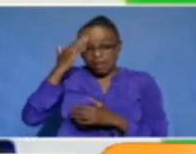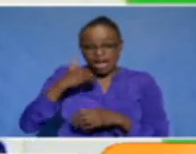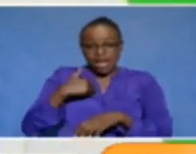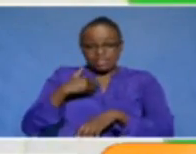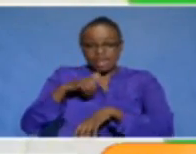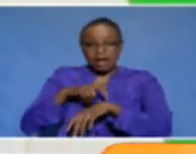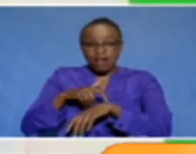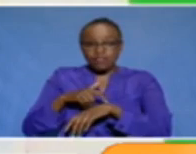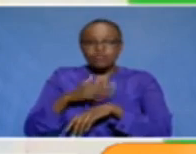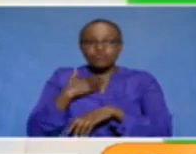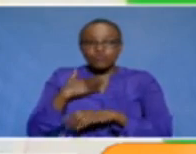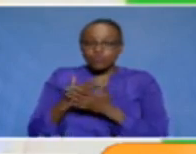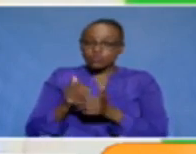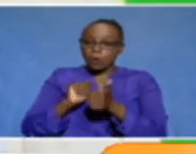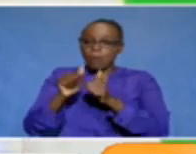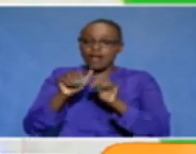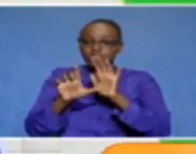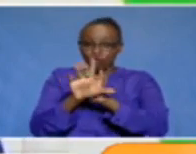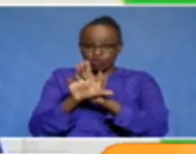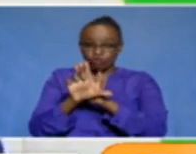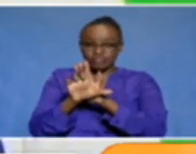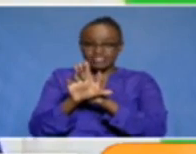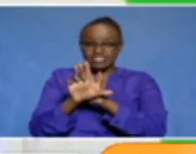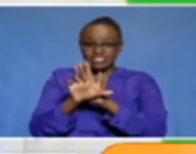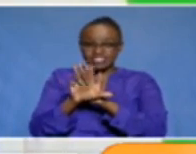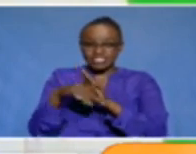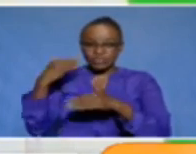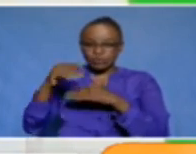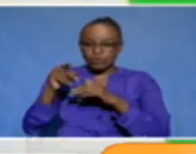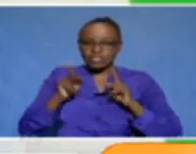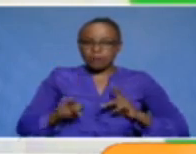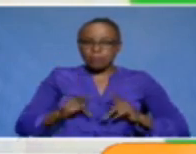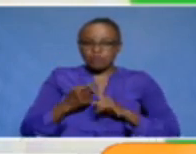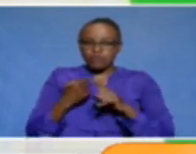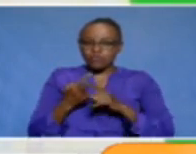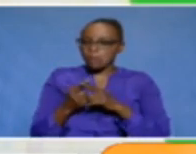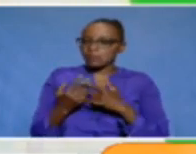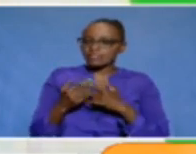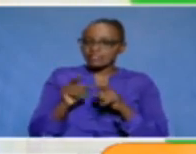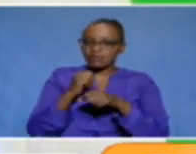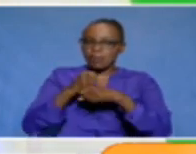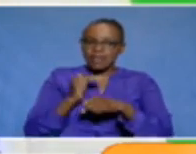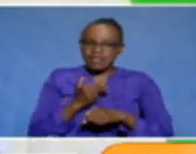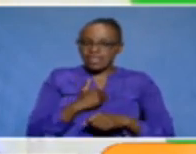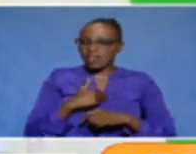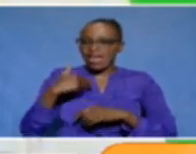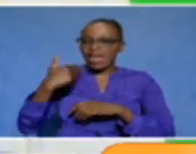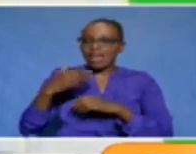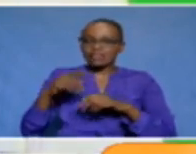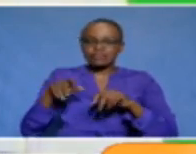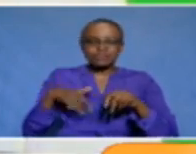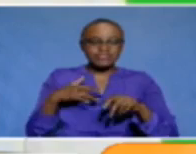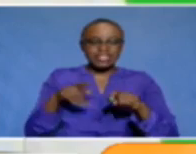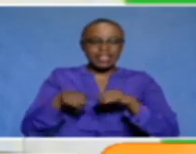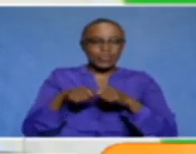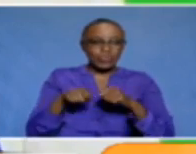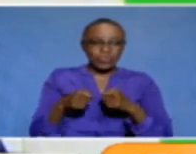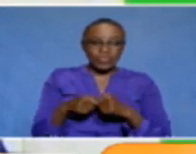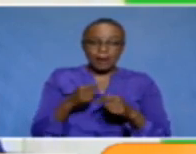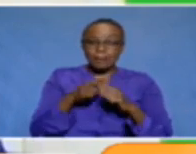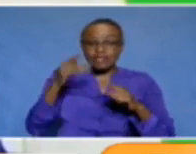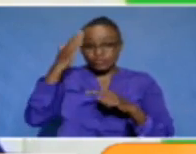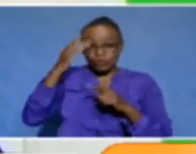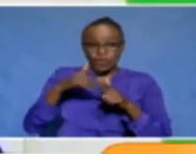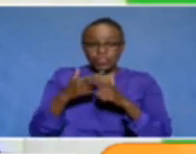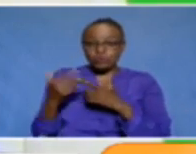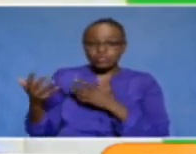time, you know, we wanted to pass a law to stop these people from insulting all of us left, right and center. But then, you know, it was